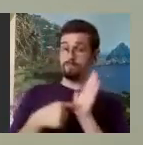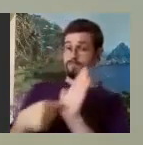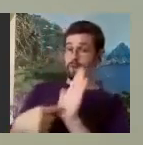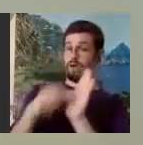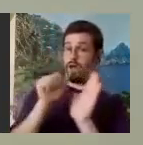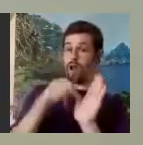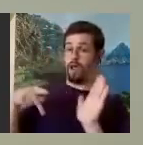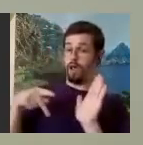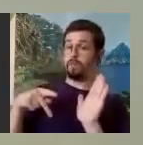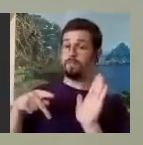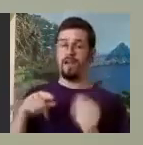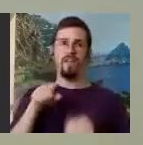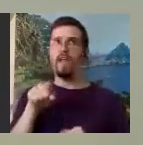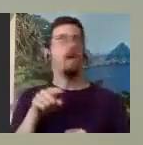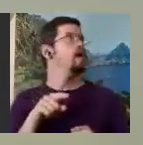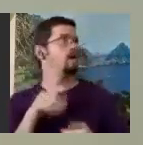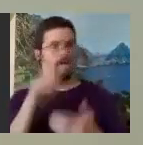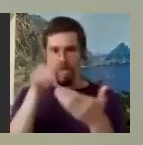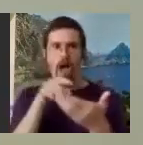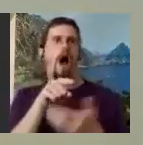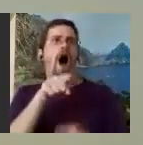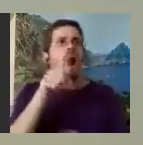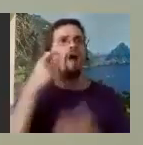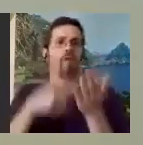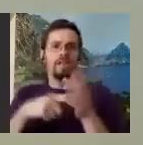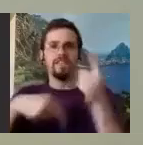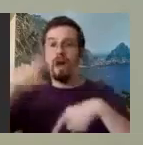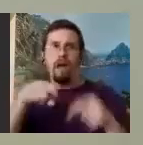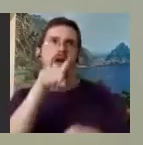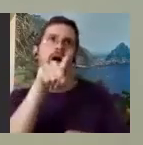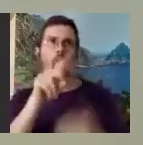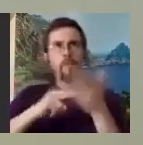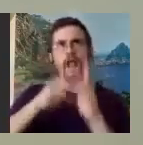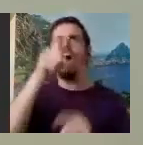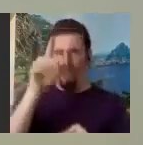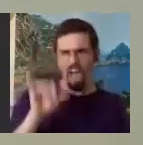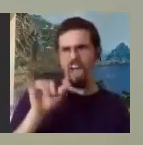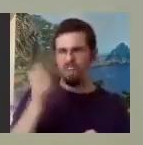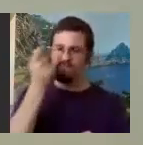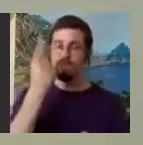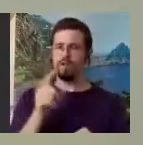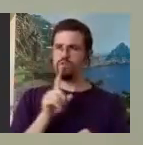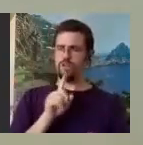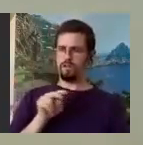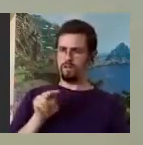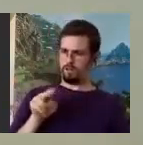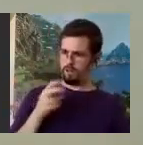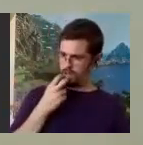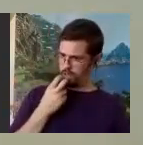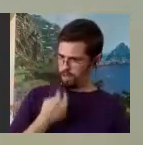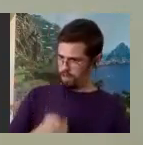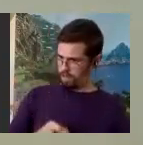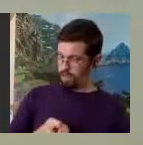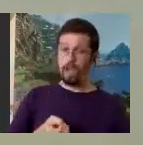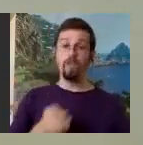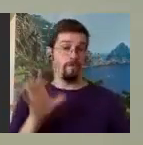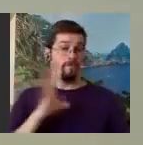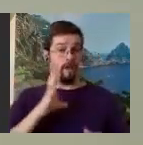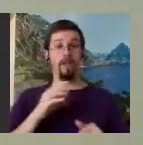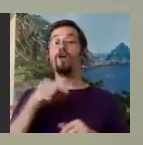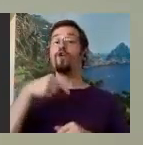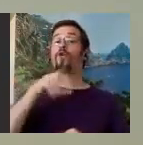explain about the SignWriting app, the children gawked in surprise, and were eager to see the app for themselves.